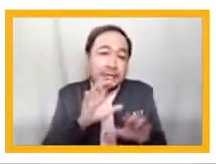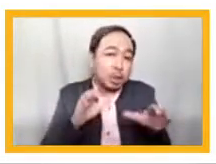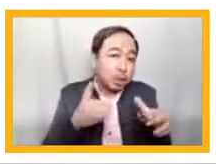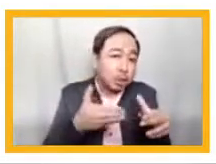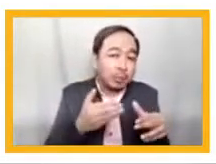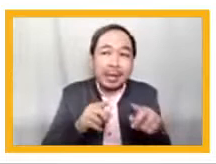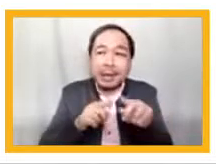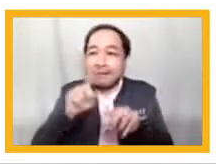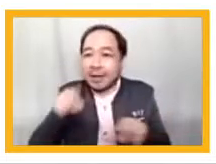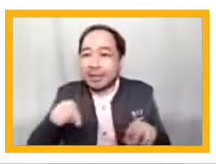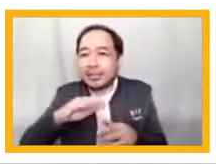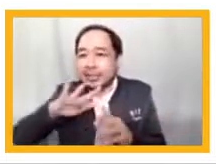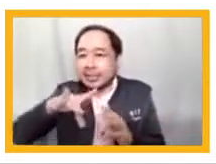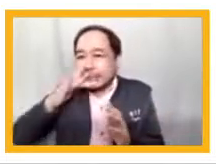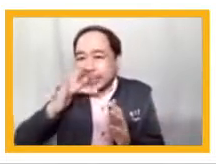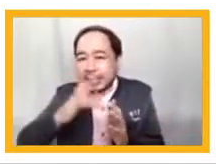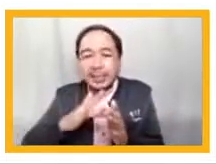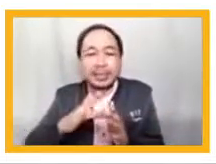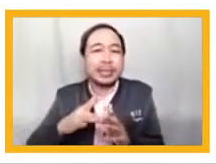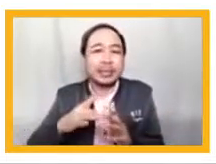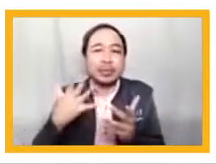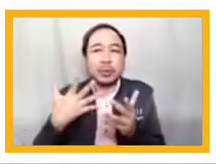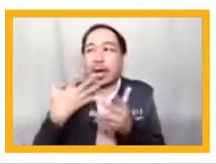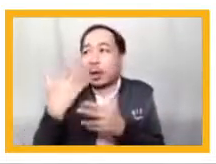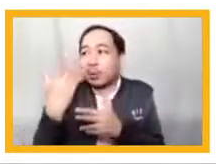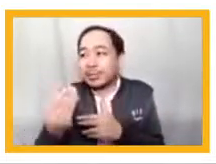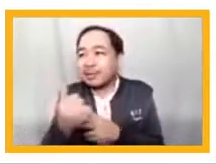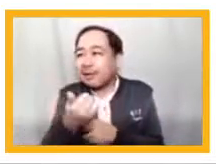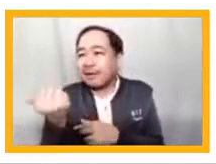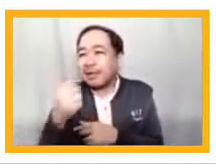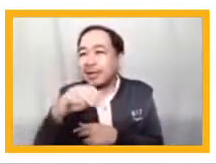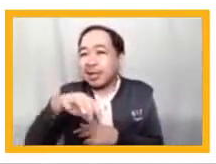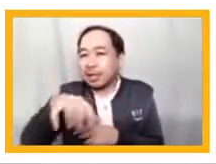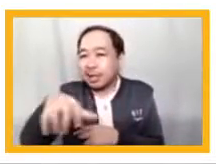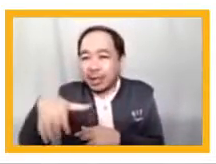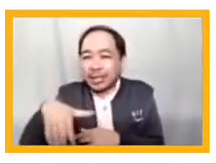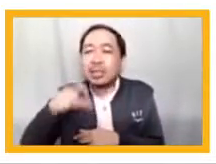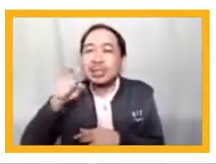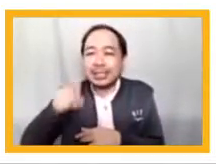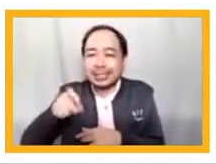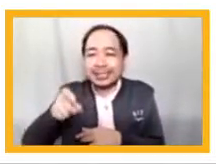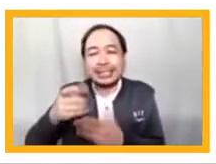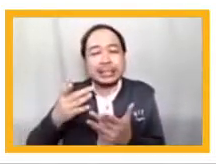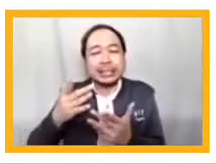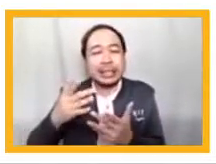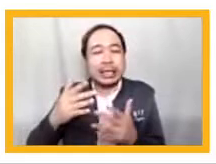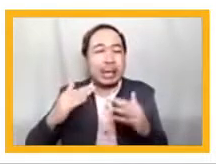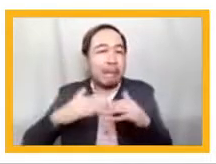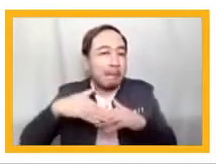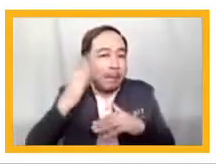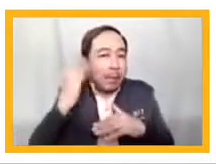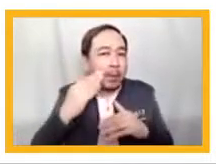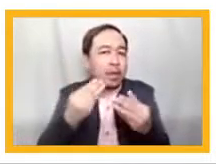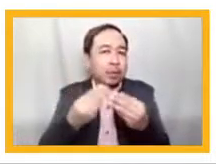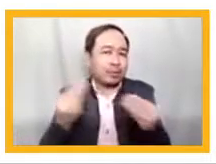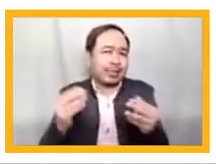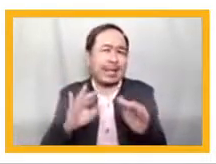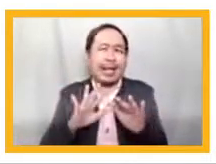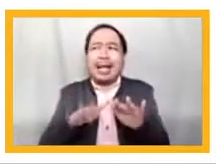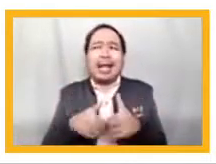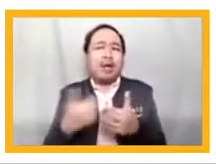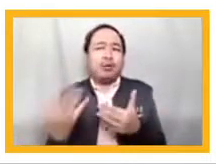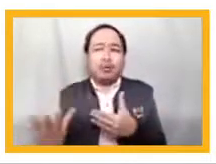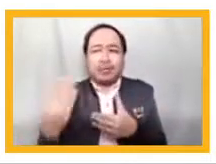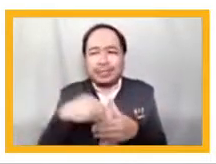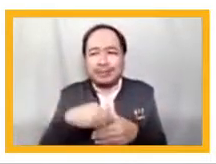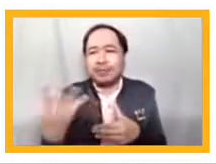within Vietnam and outside Vietnam. We need the more resources available. We can make the open